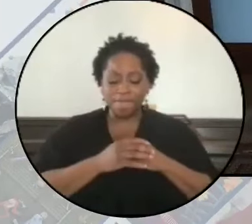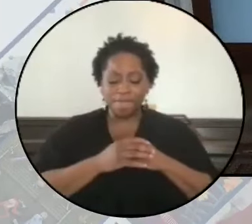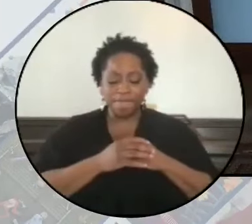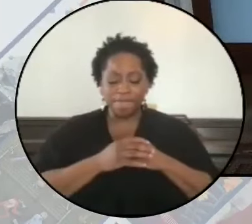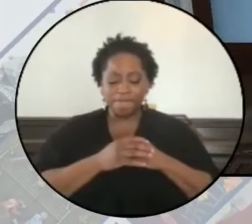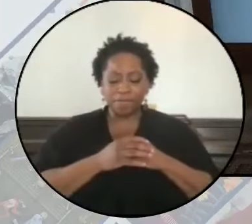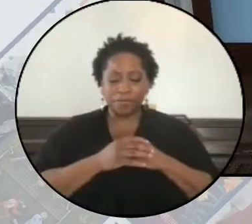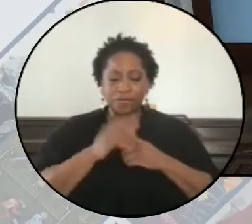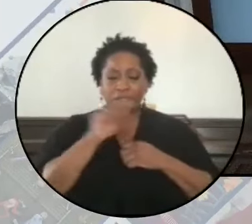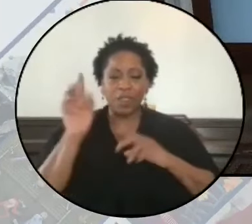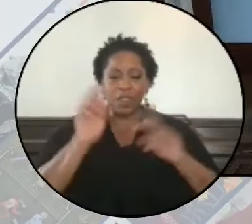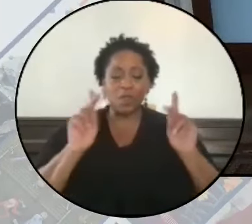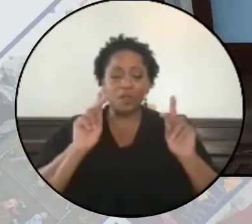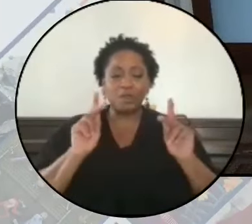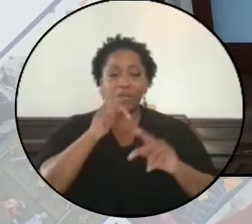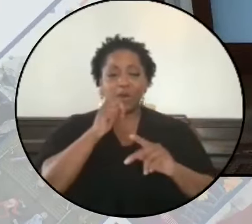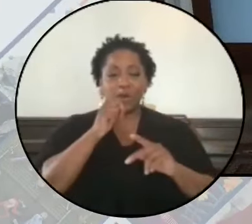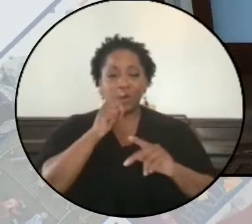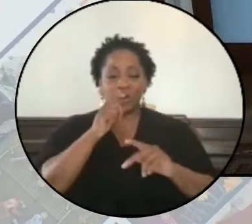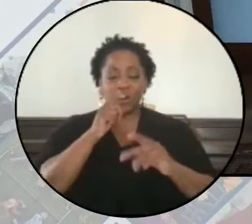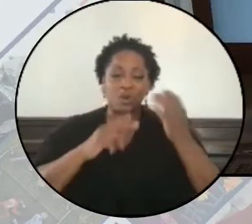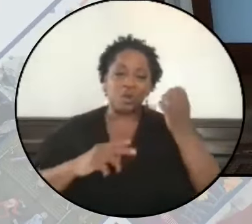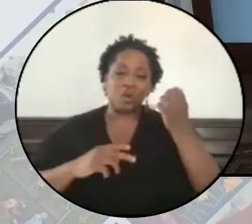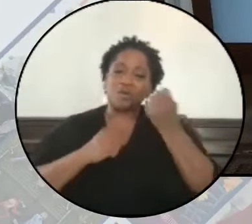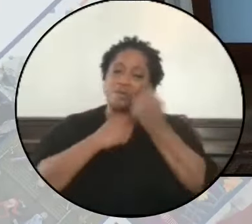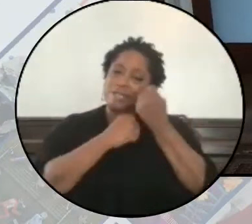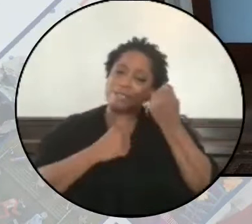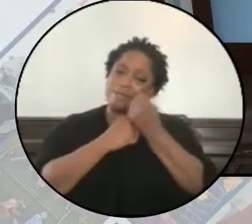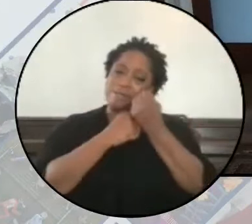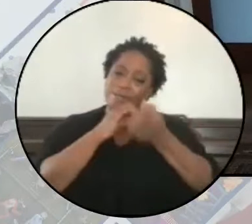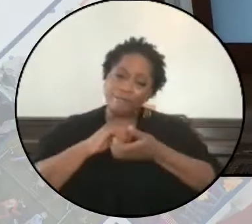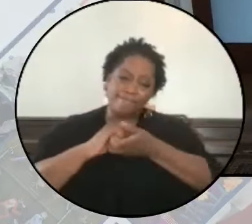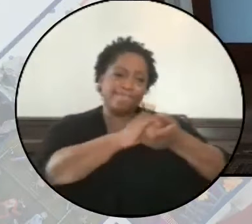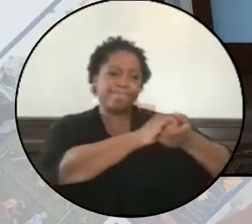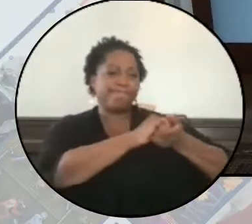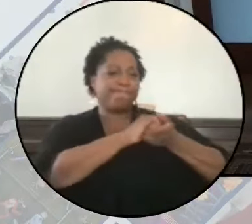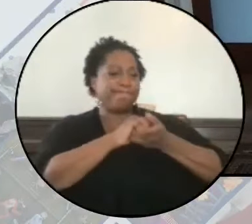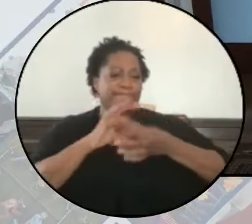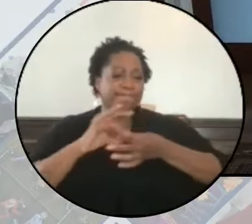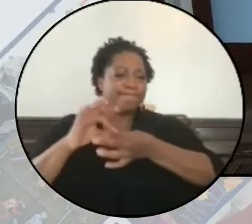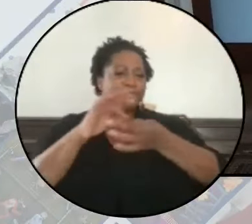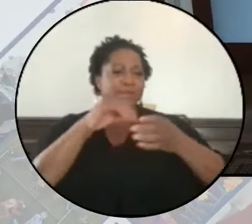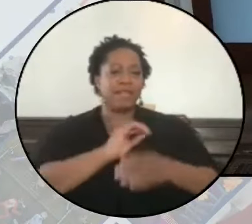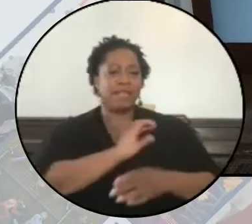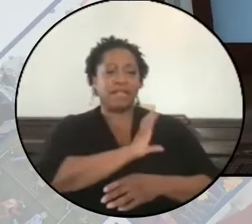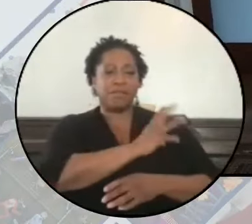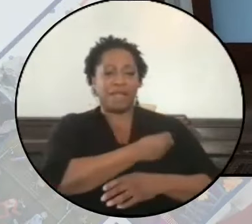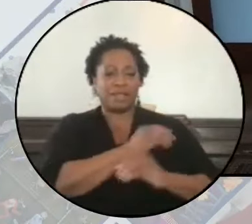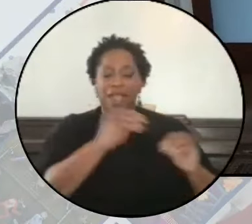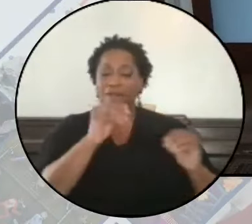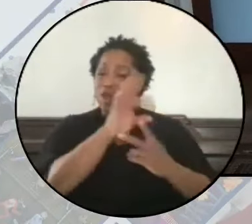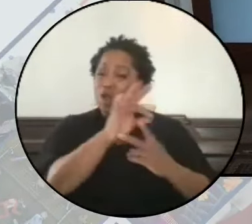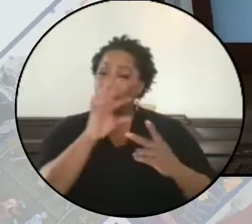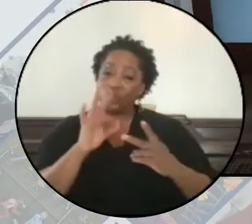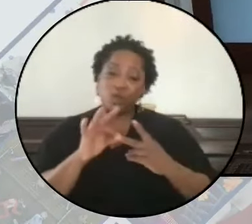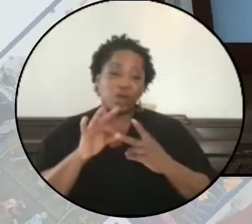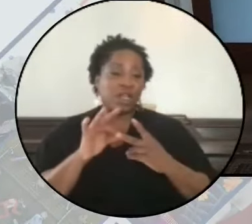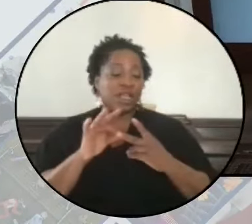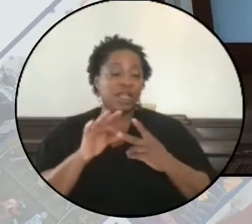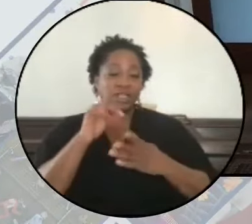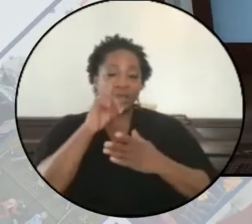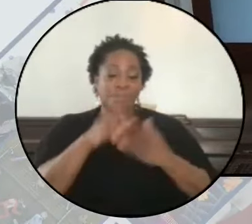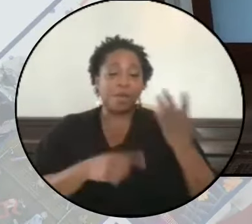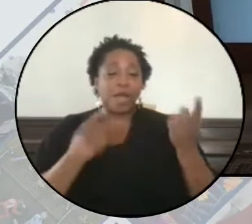unlivable those with whom we stand in solidarity um in Palestine have no choice uh but